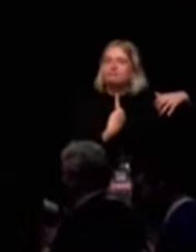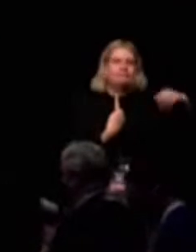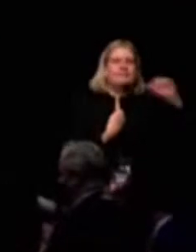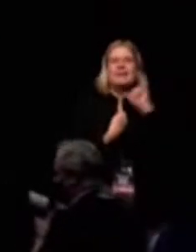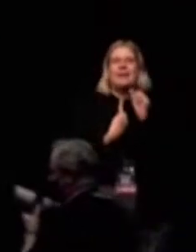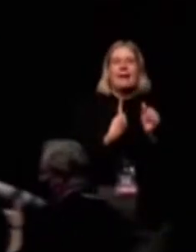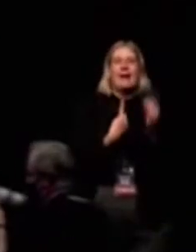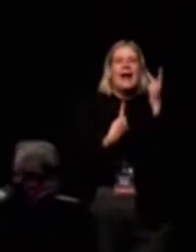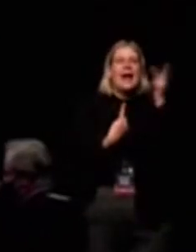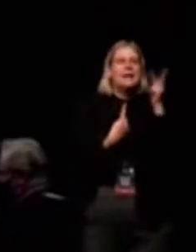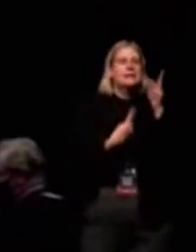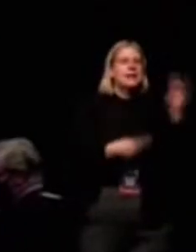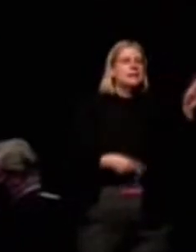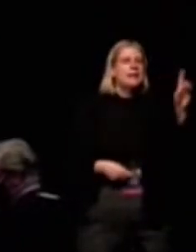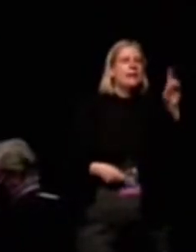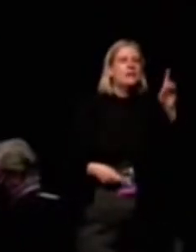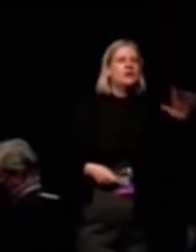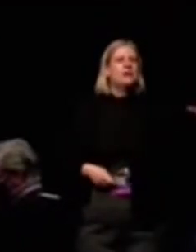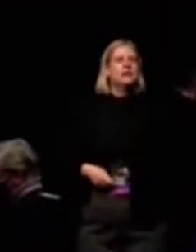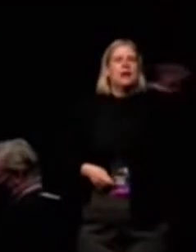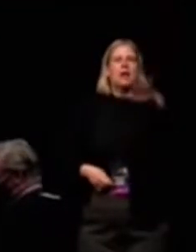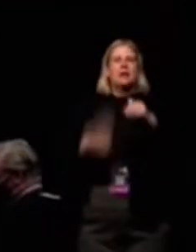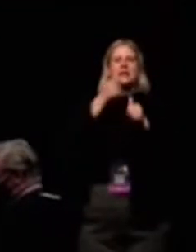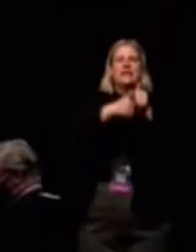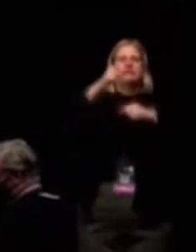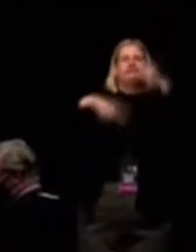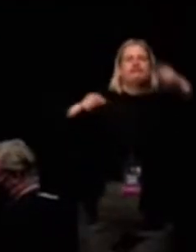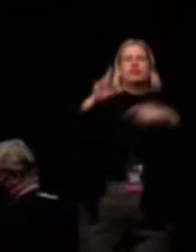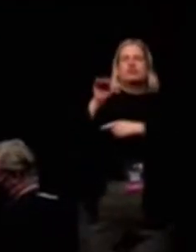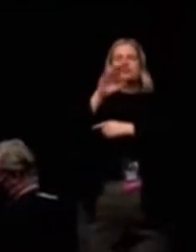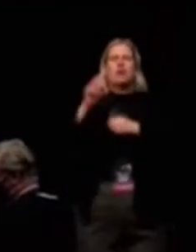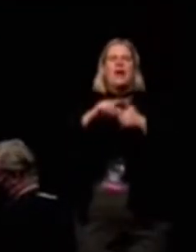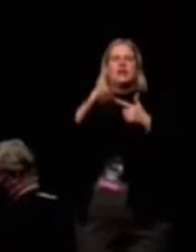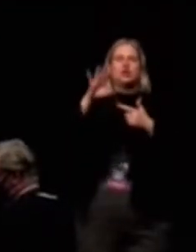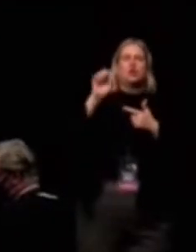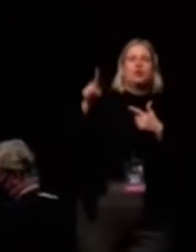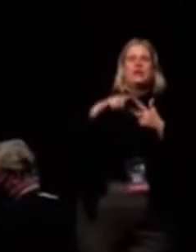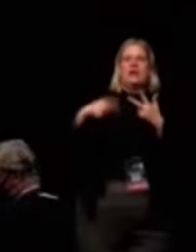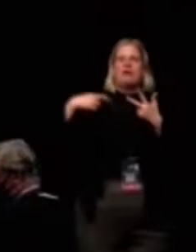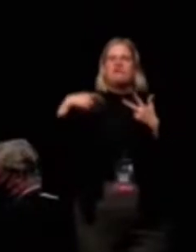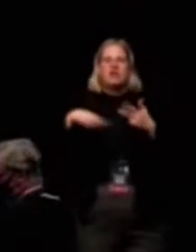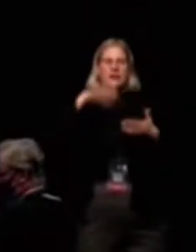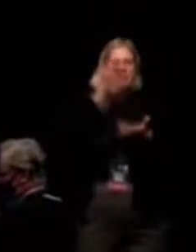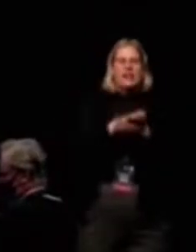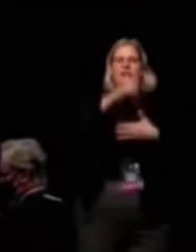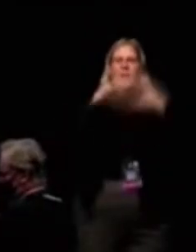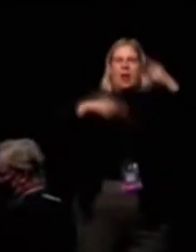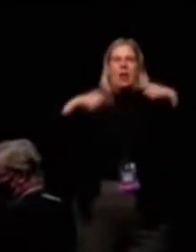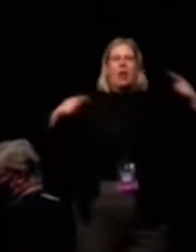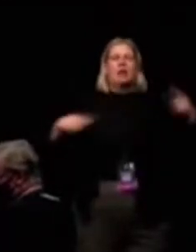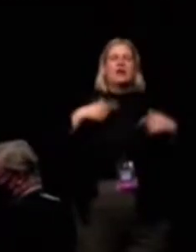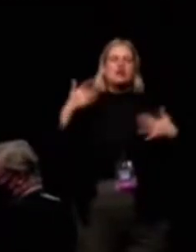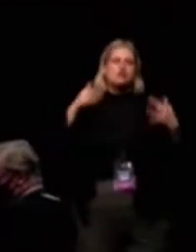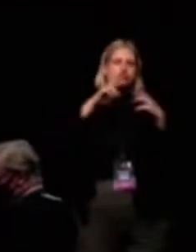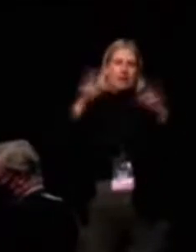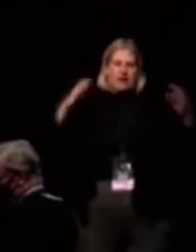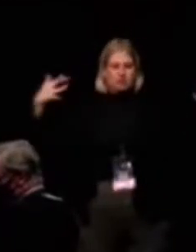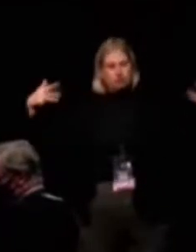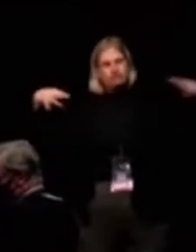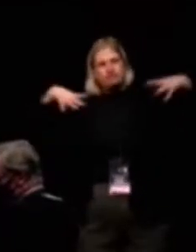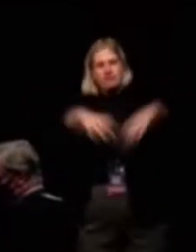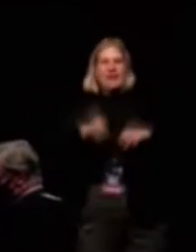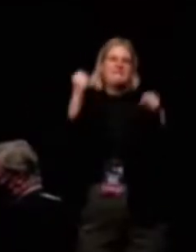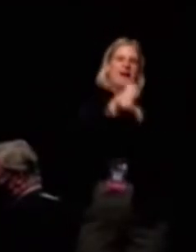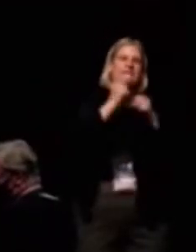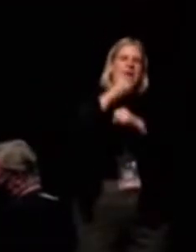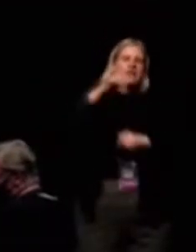I see Democrats of every race, creed, ethnicity, gender who are with me in that arena, ready to fight for the very soul